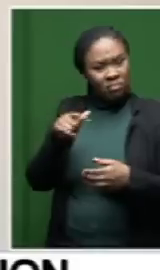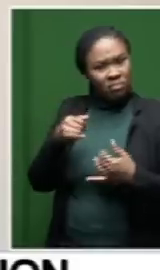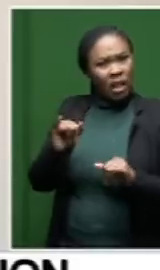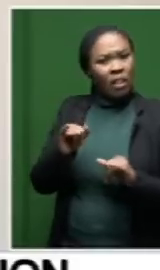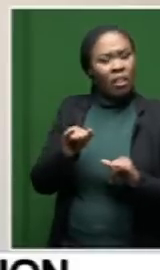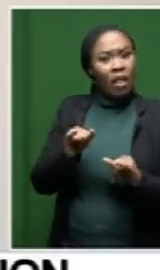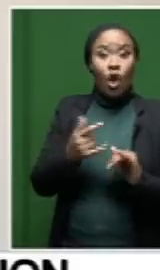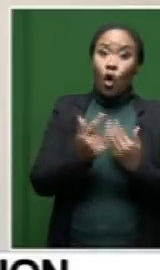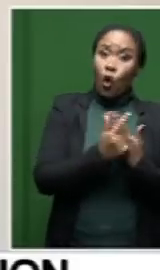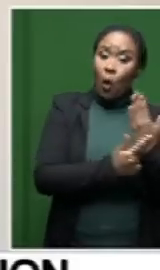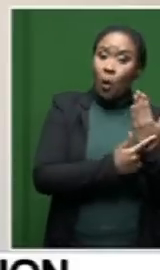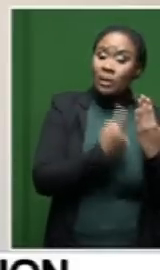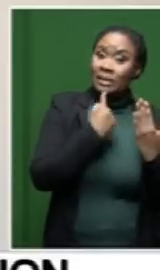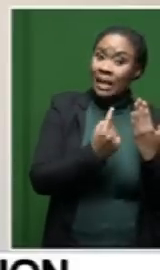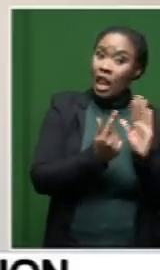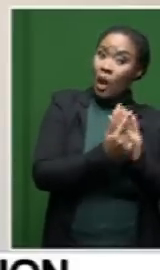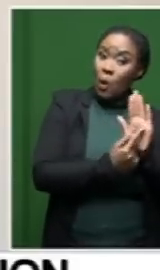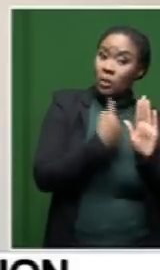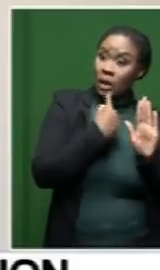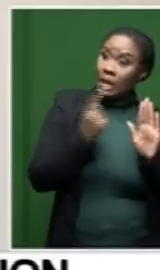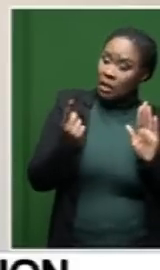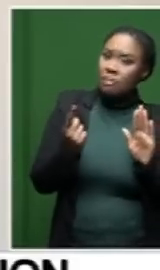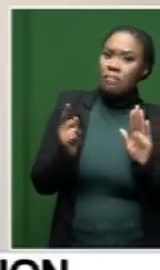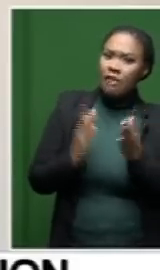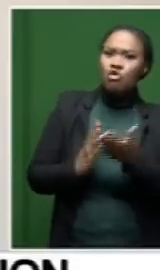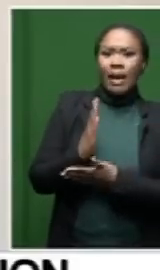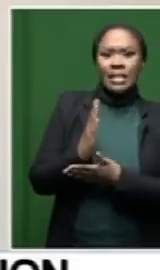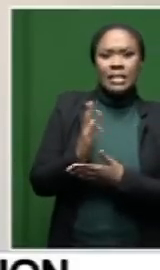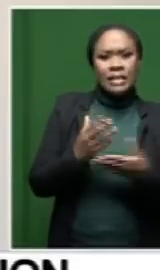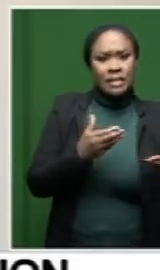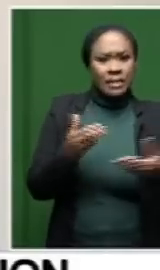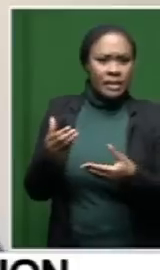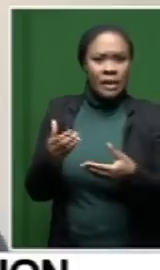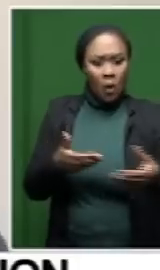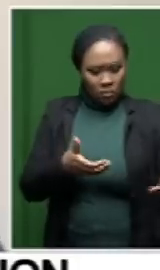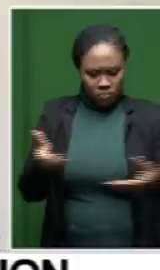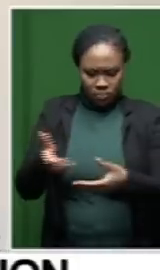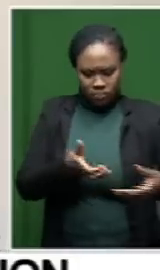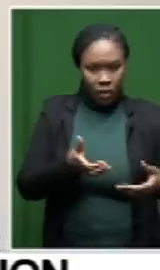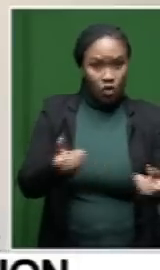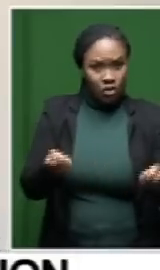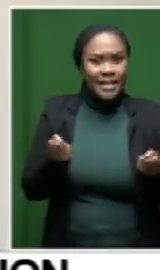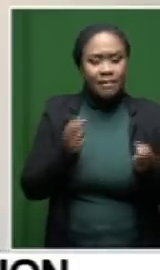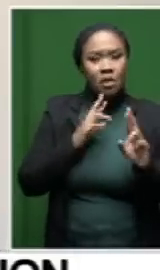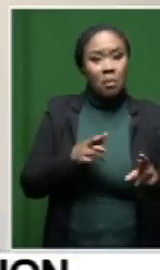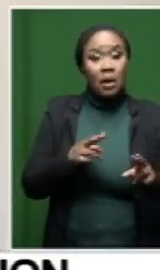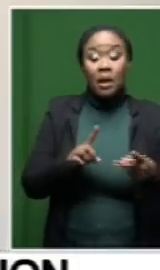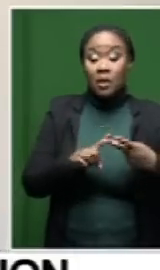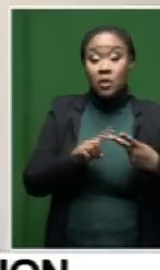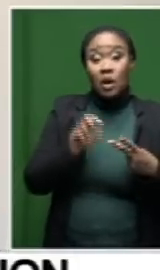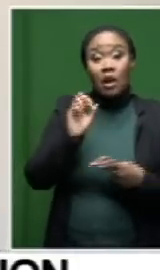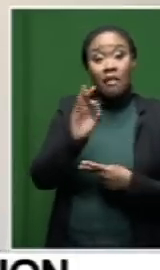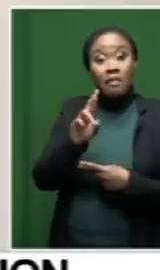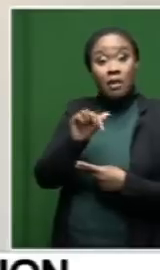law to receive the report. There is no other person who can receive the report. Secondly, the complaint by Mr. Arthur Fraser is